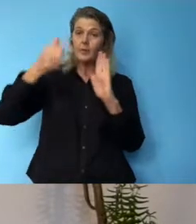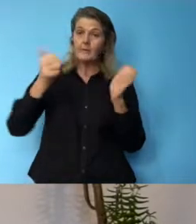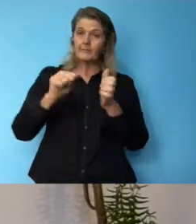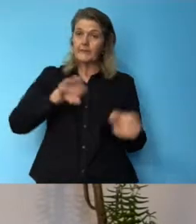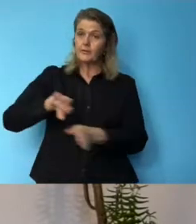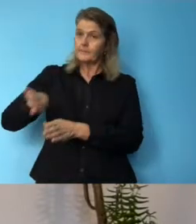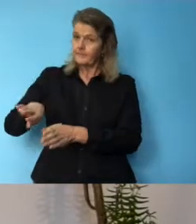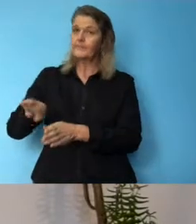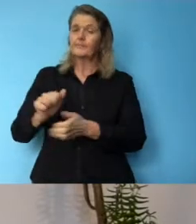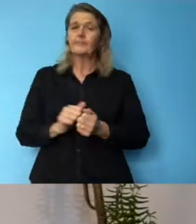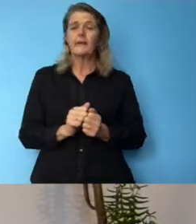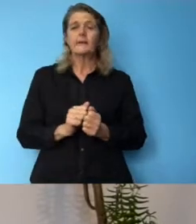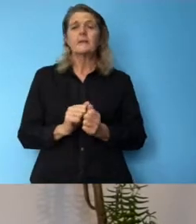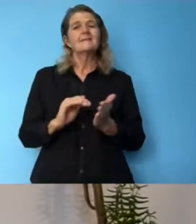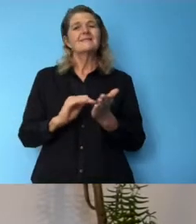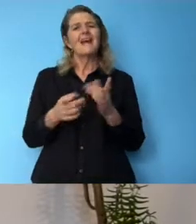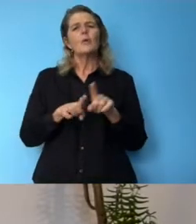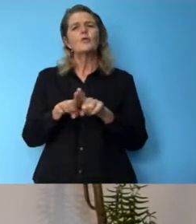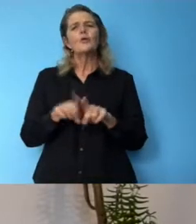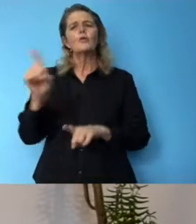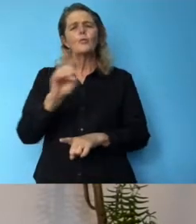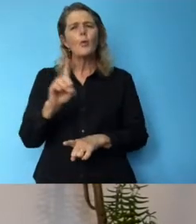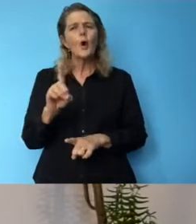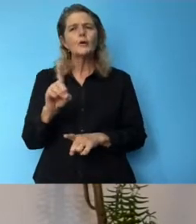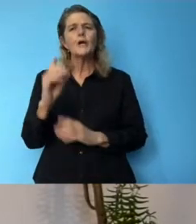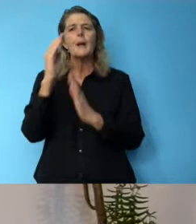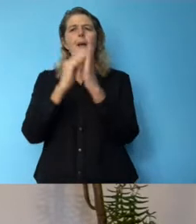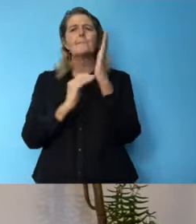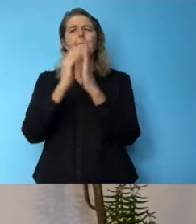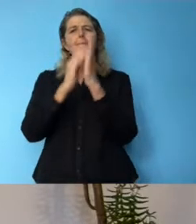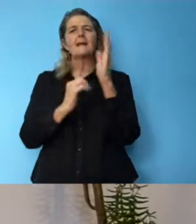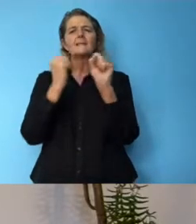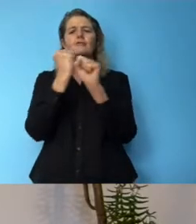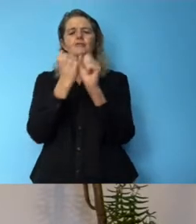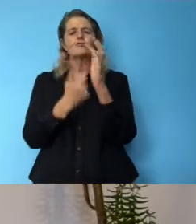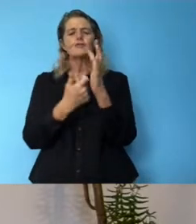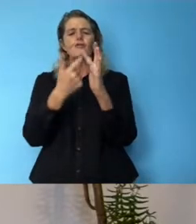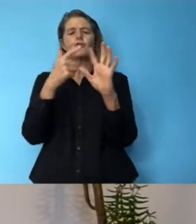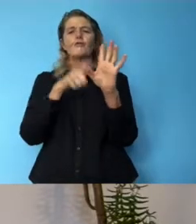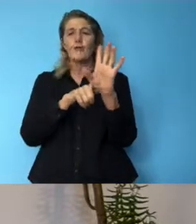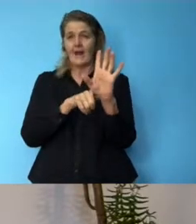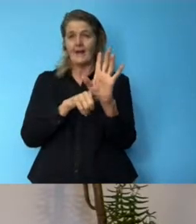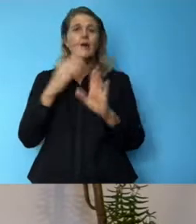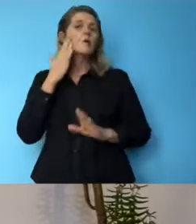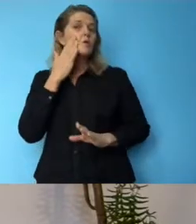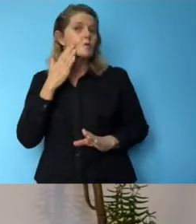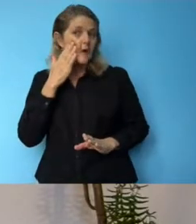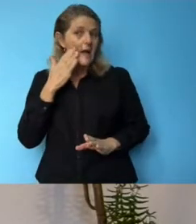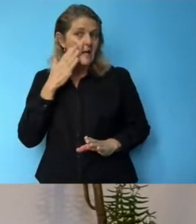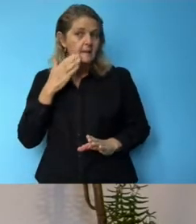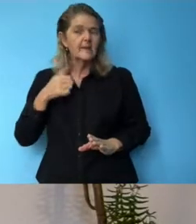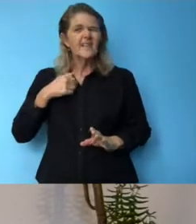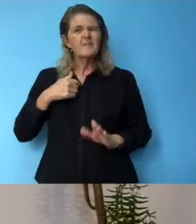and now we're going to mix the painted like greys, I guess. So I don't buy black I